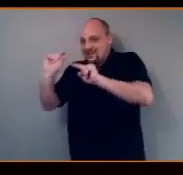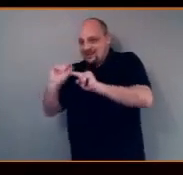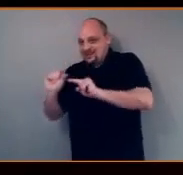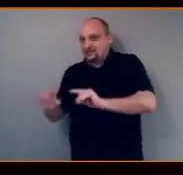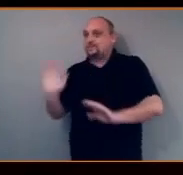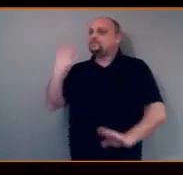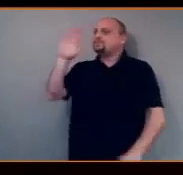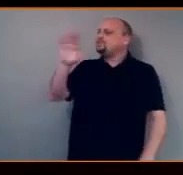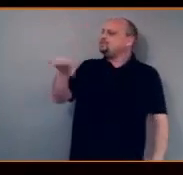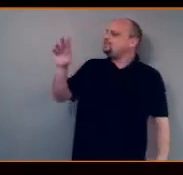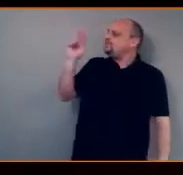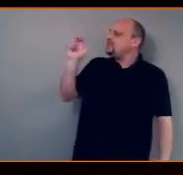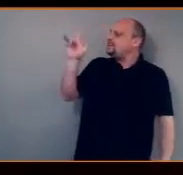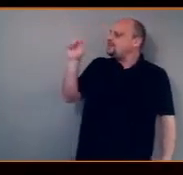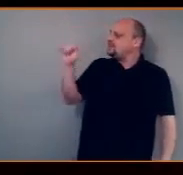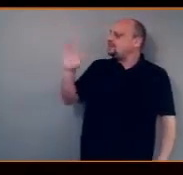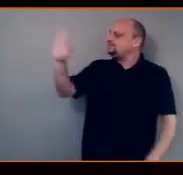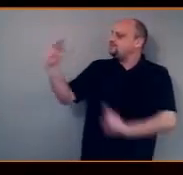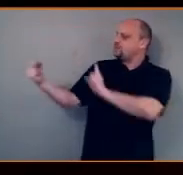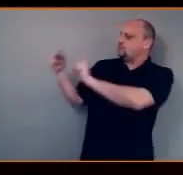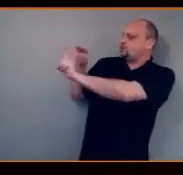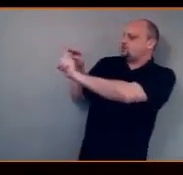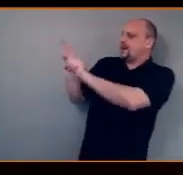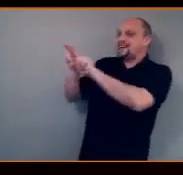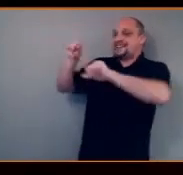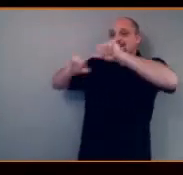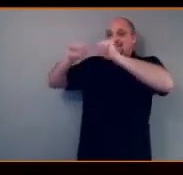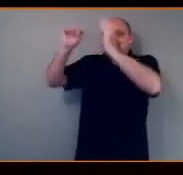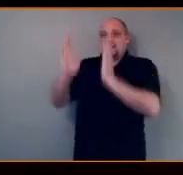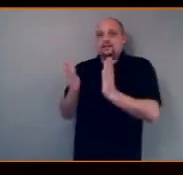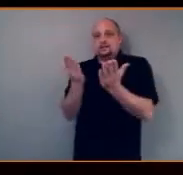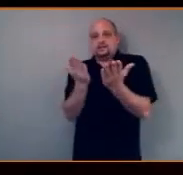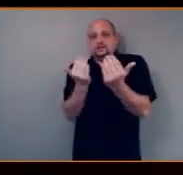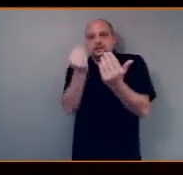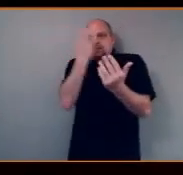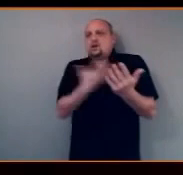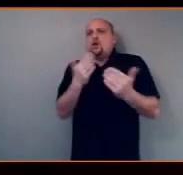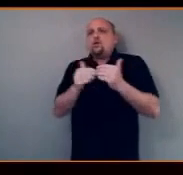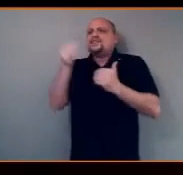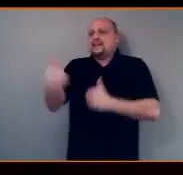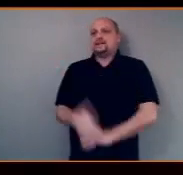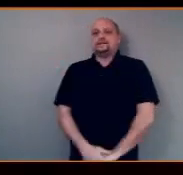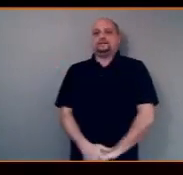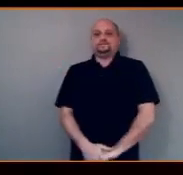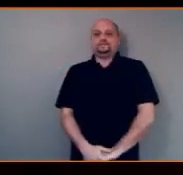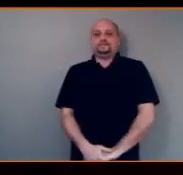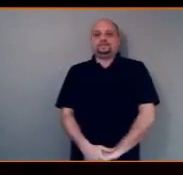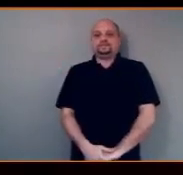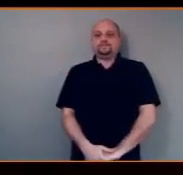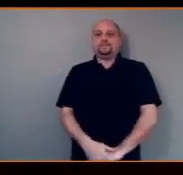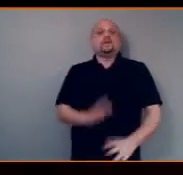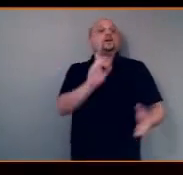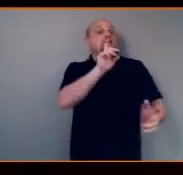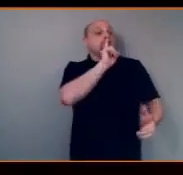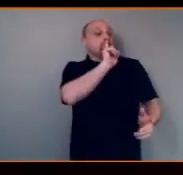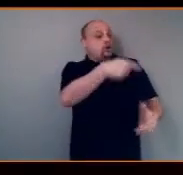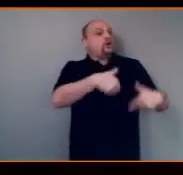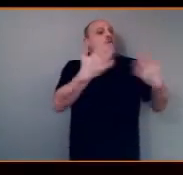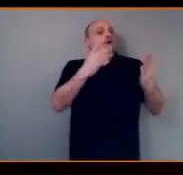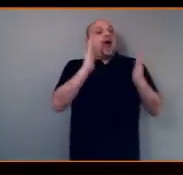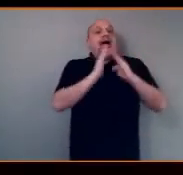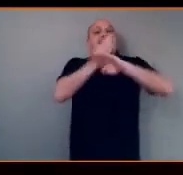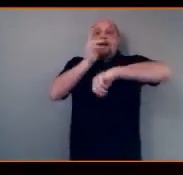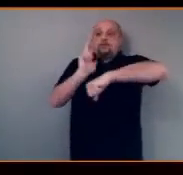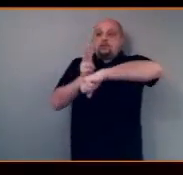Kelsey, from your perspective as a scientist, please tell us what's next. Yeah, definitely. So once the rover